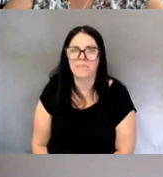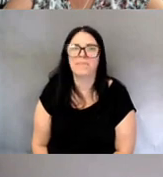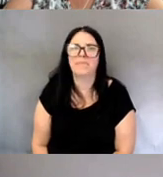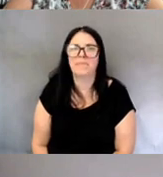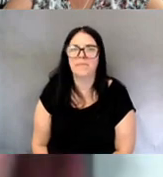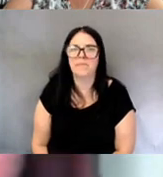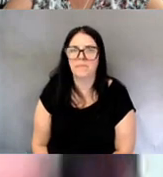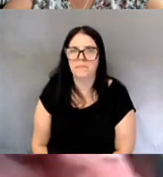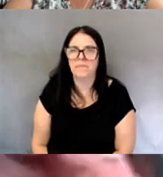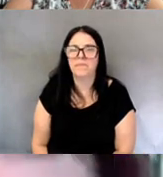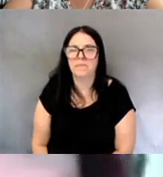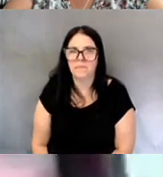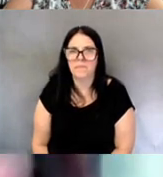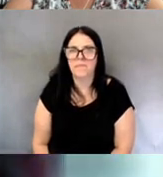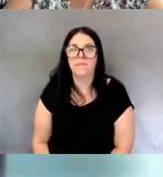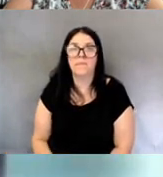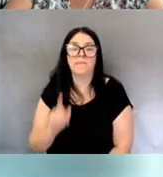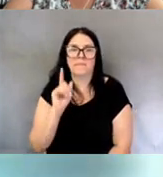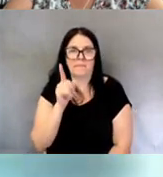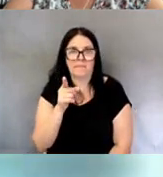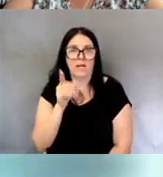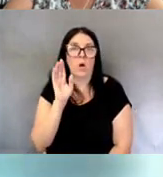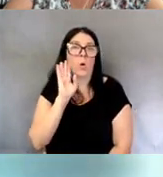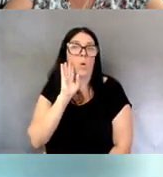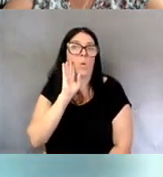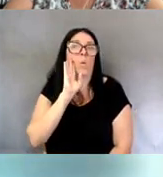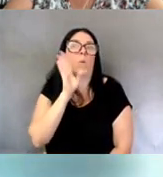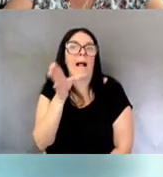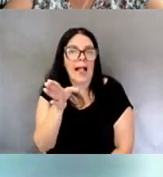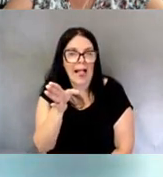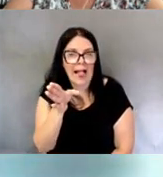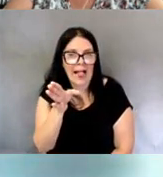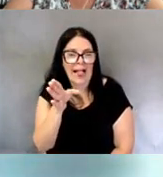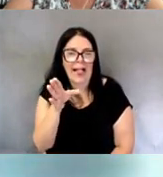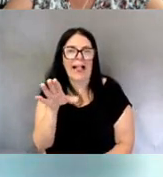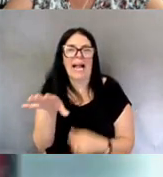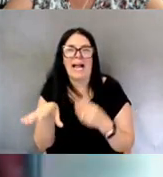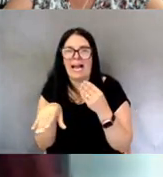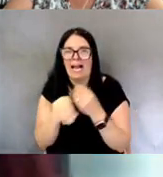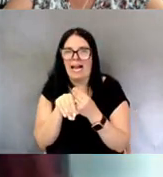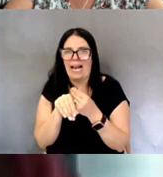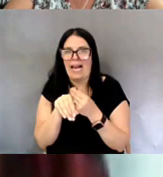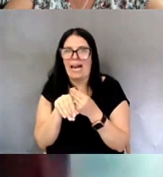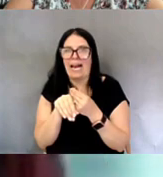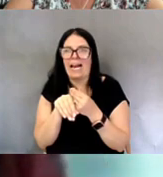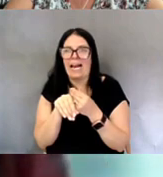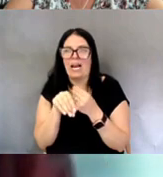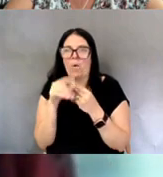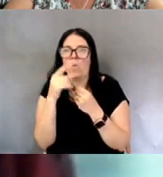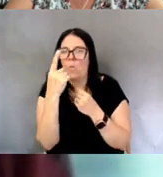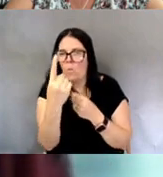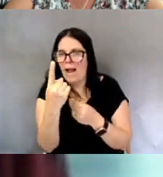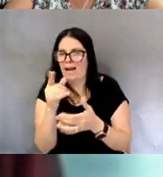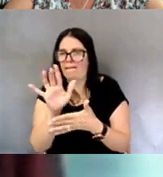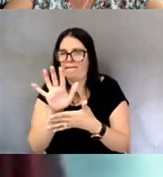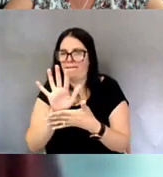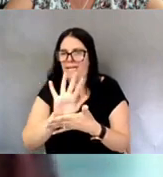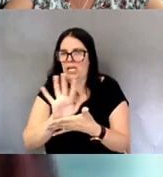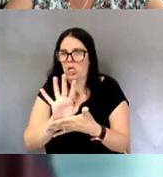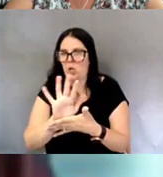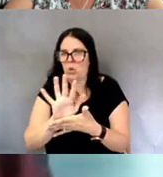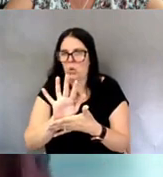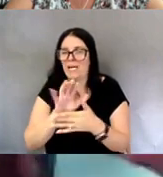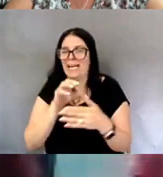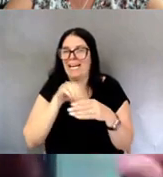accessible? There will be one video on the